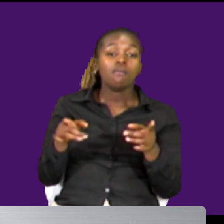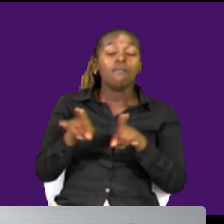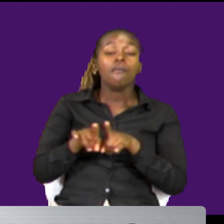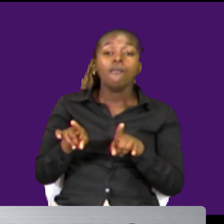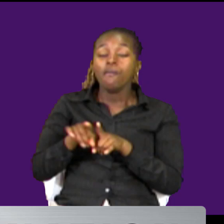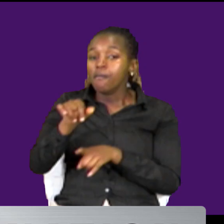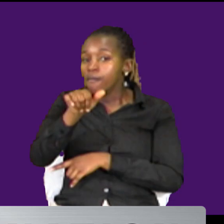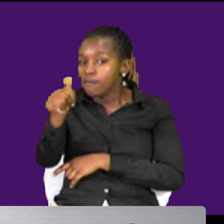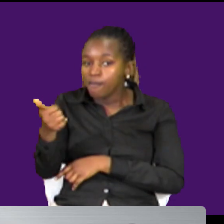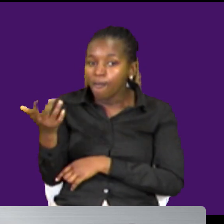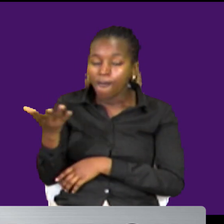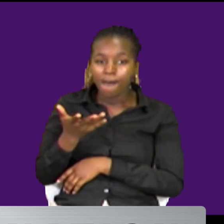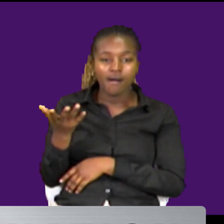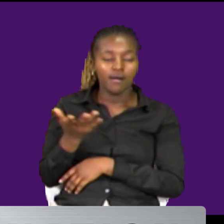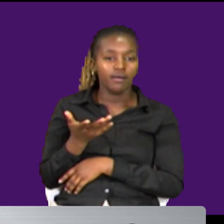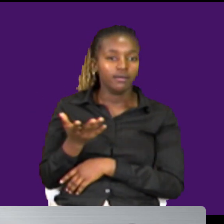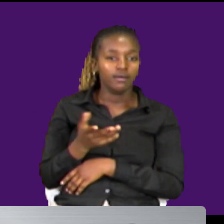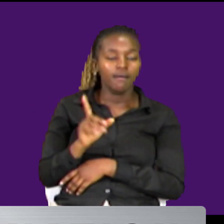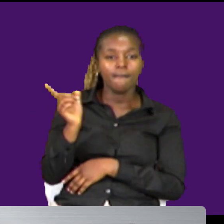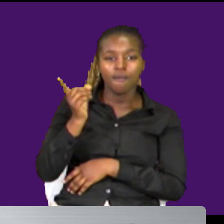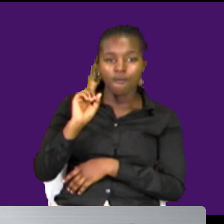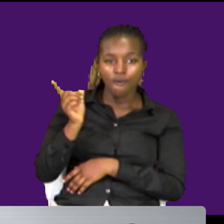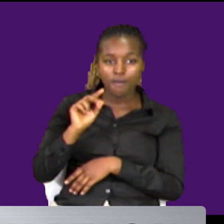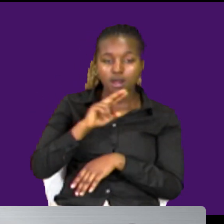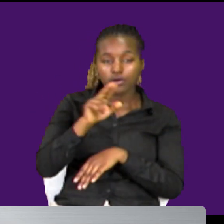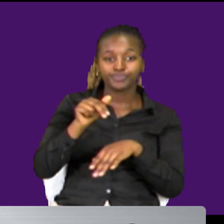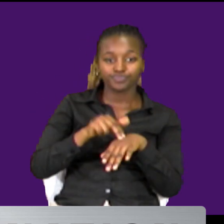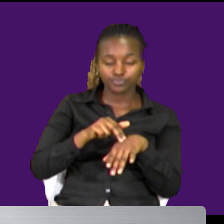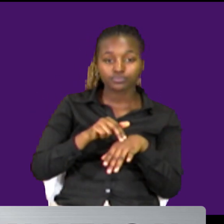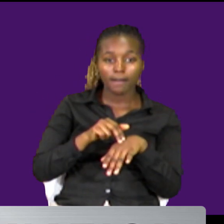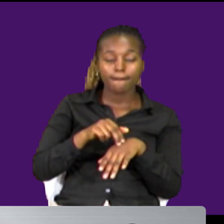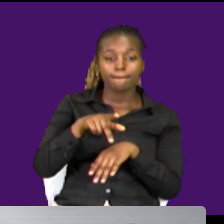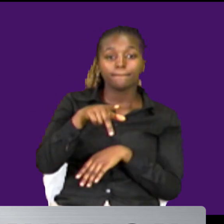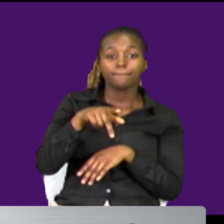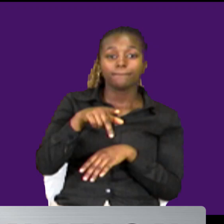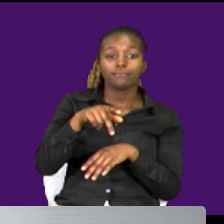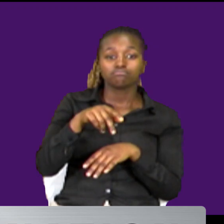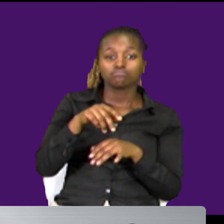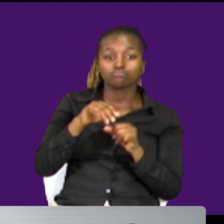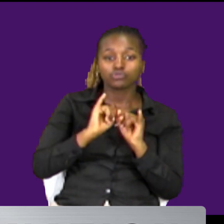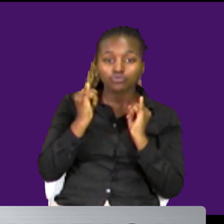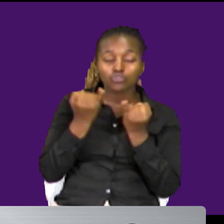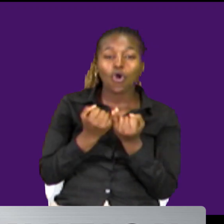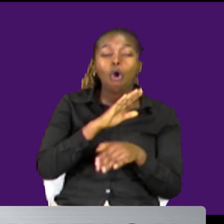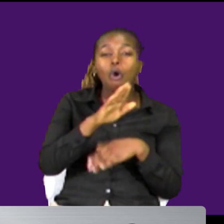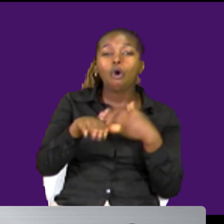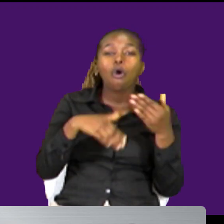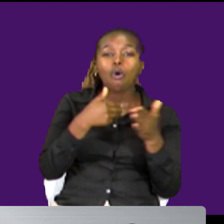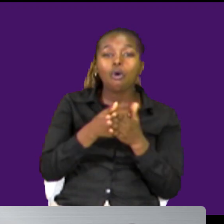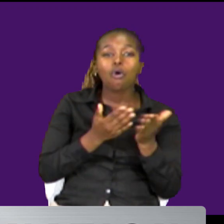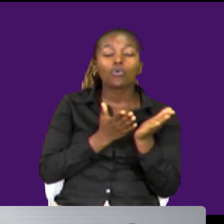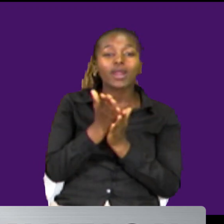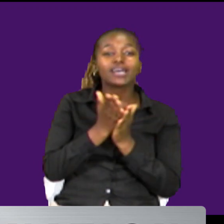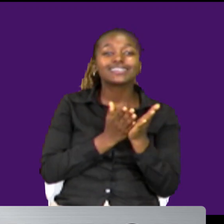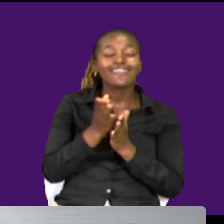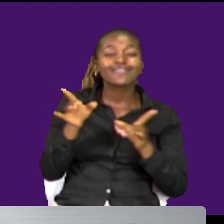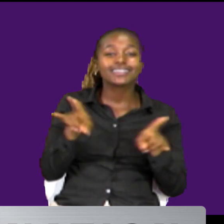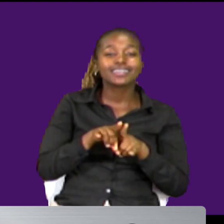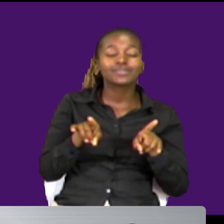one outside Pangani now called Nairobi National Polytechnic, all serving the same jurisdiction. I mean, seriously, what are we doing?